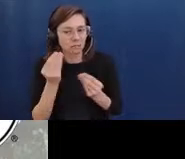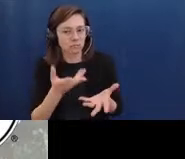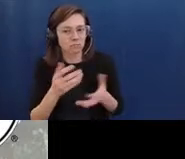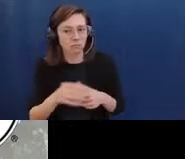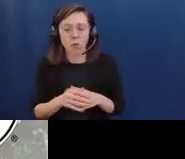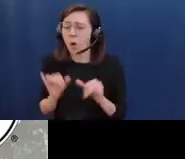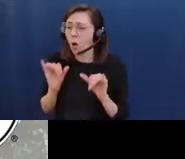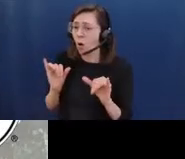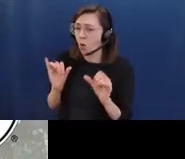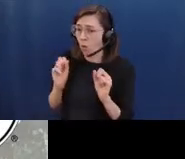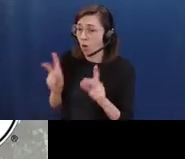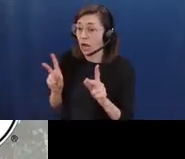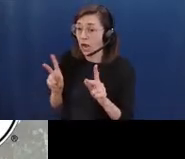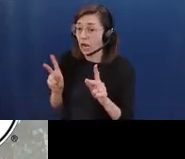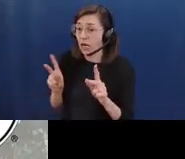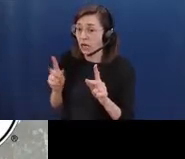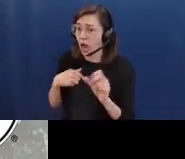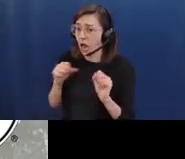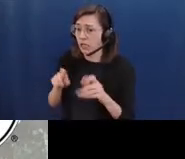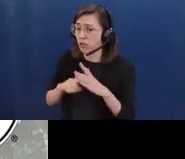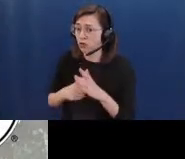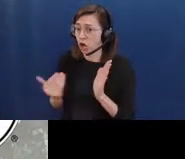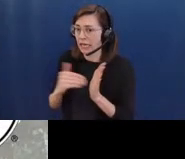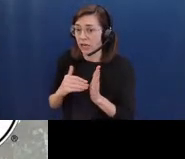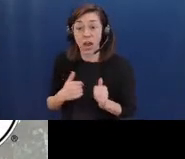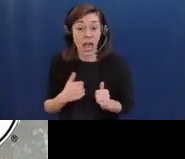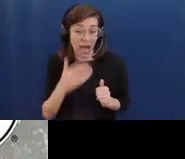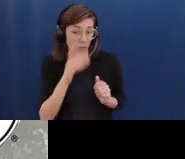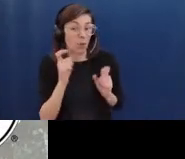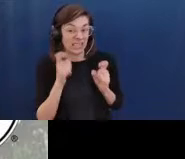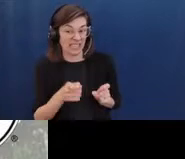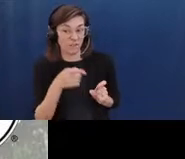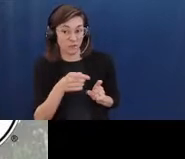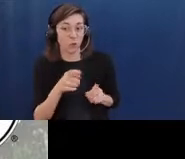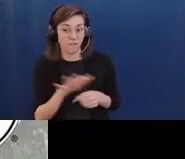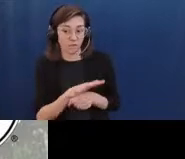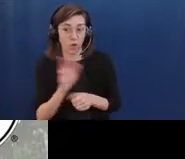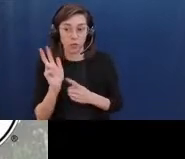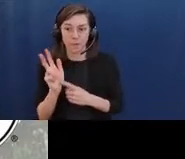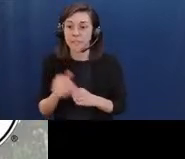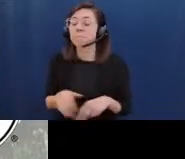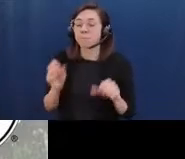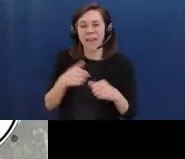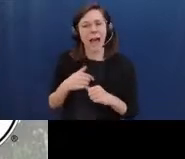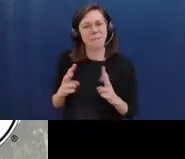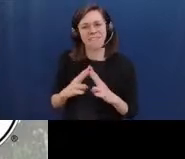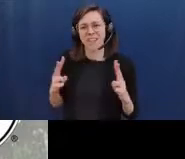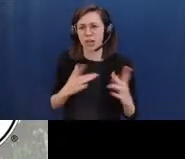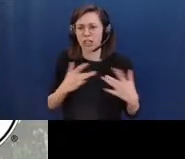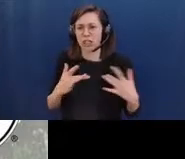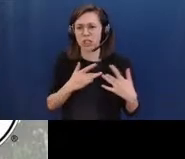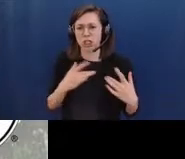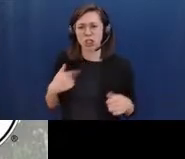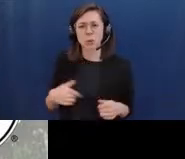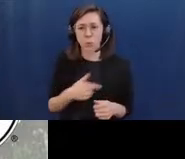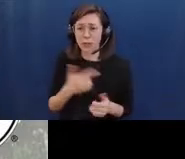Okay, I'll I wanted start to give you over your again. full 3 minutes, if that's okay. I'm very concerned that we may lose Rooster